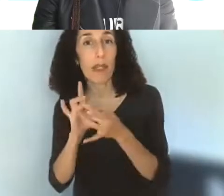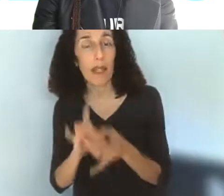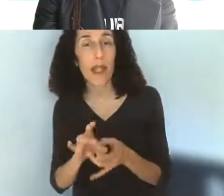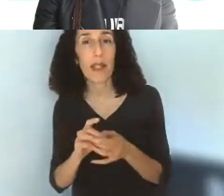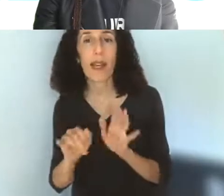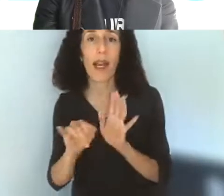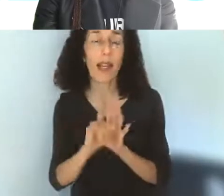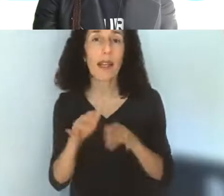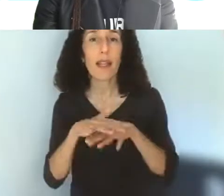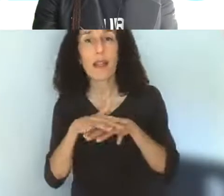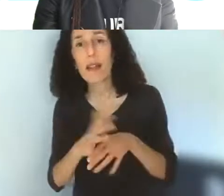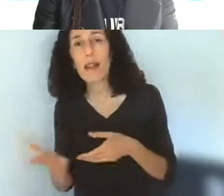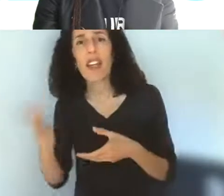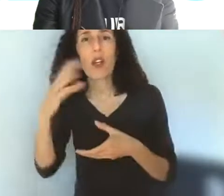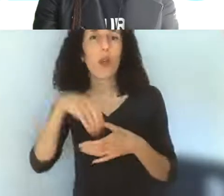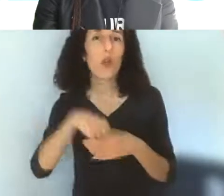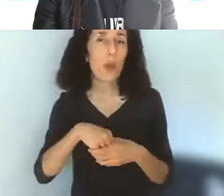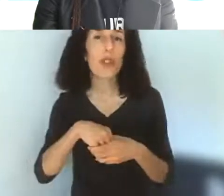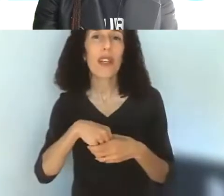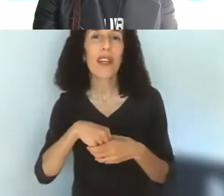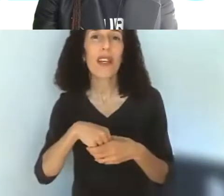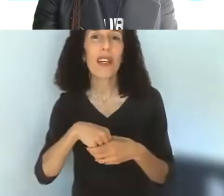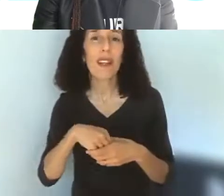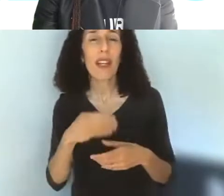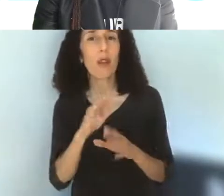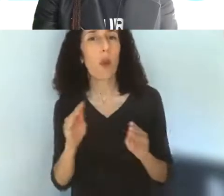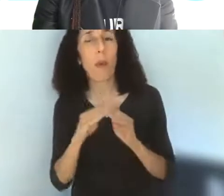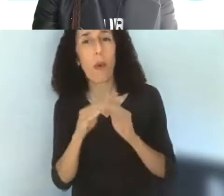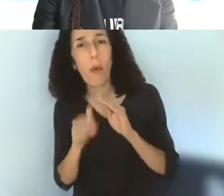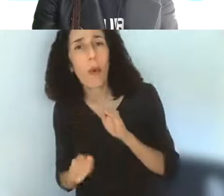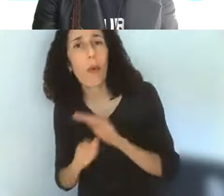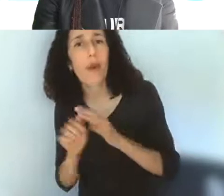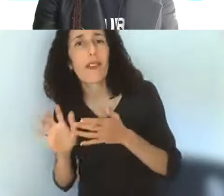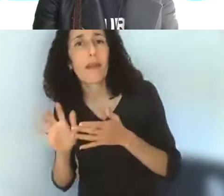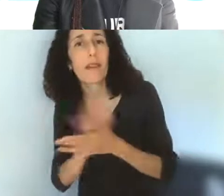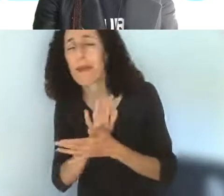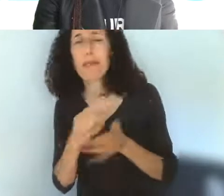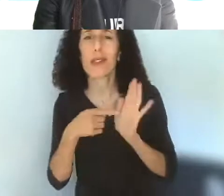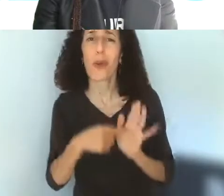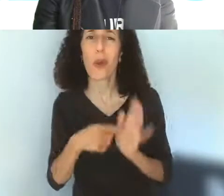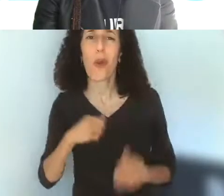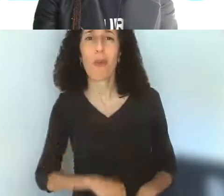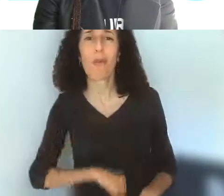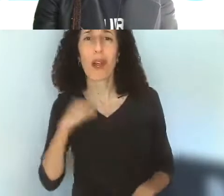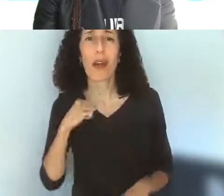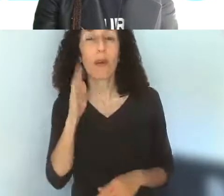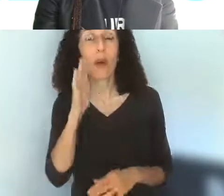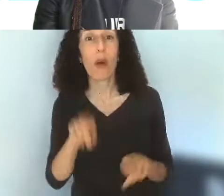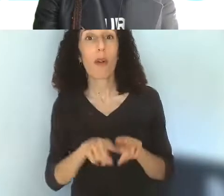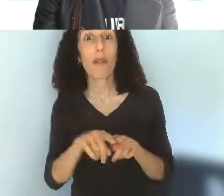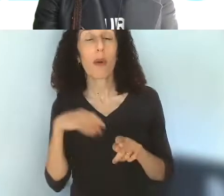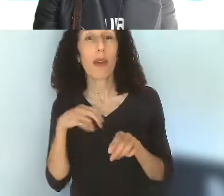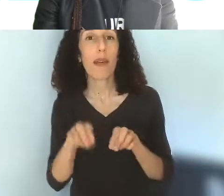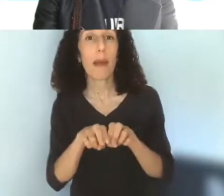intersectionality, inclusion, and moving away from invisibility. And we will also have a panel later this